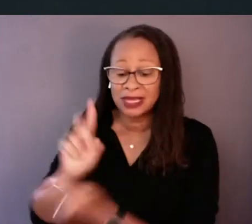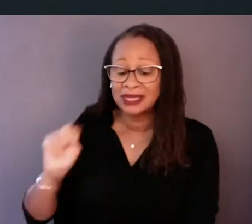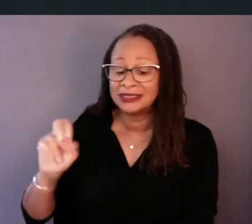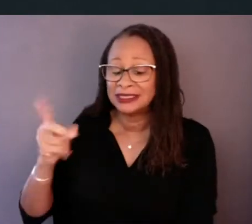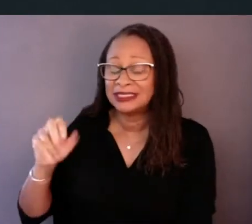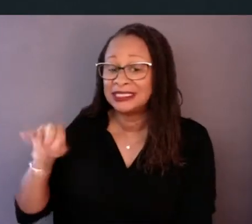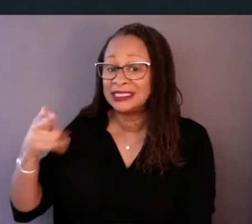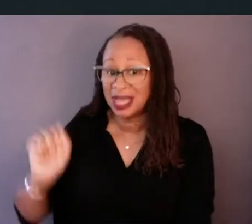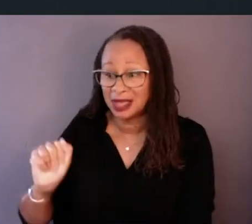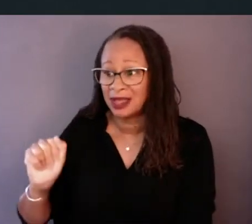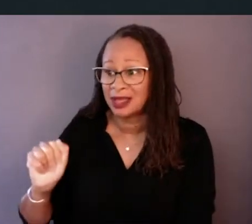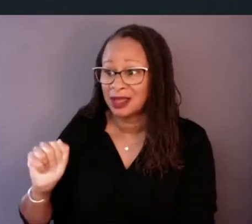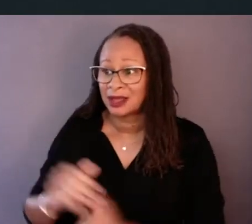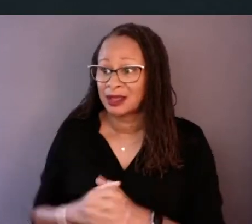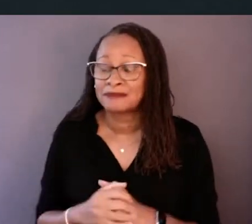and Nadinha's